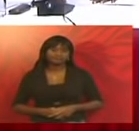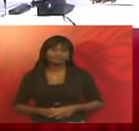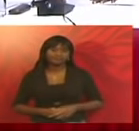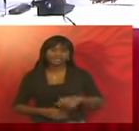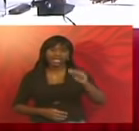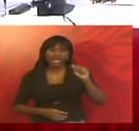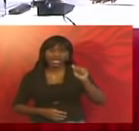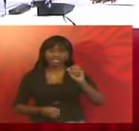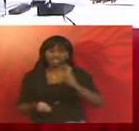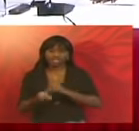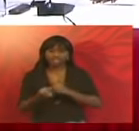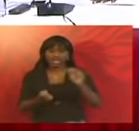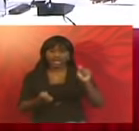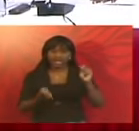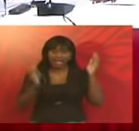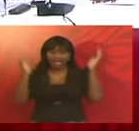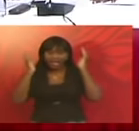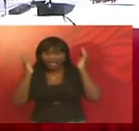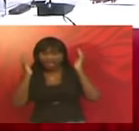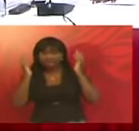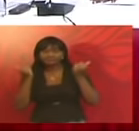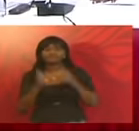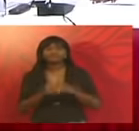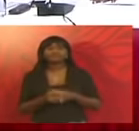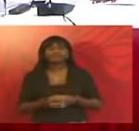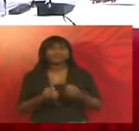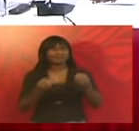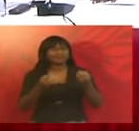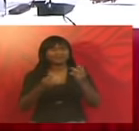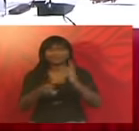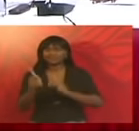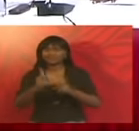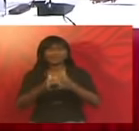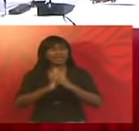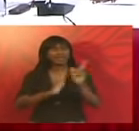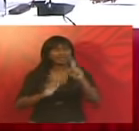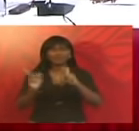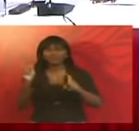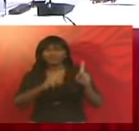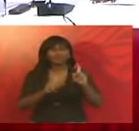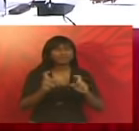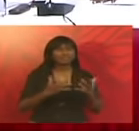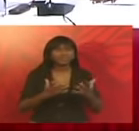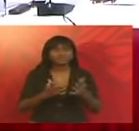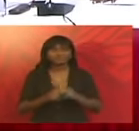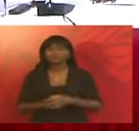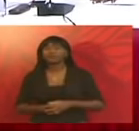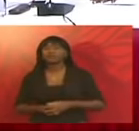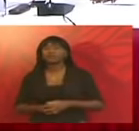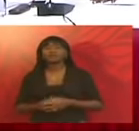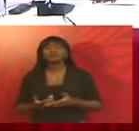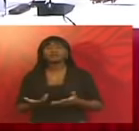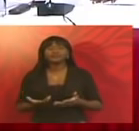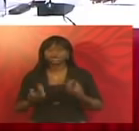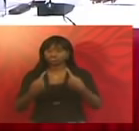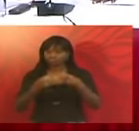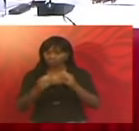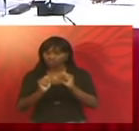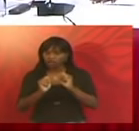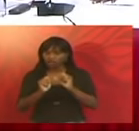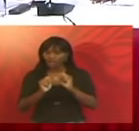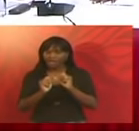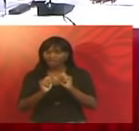and Hines, I've had a number of persons asking me these questions in various forms, so I'll try and put it together as